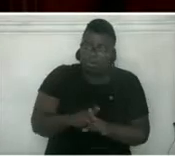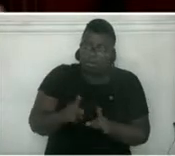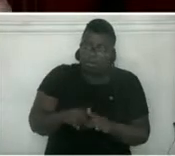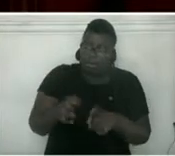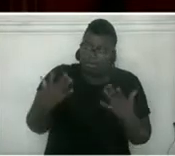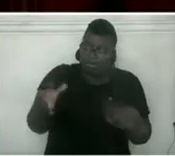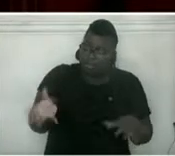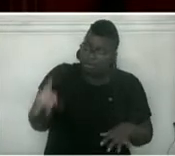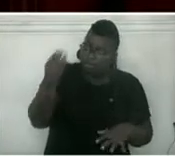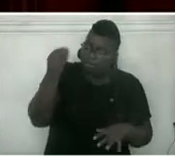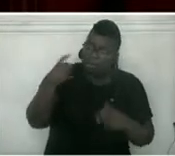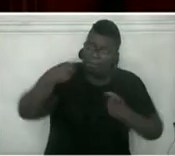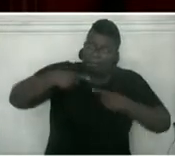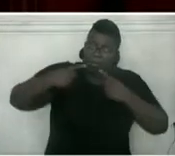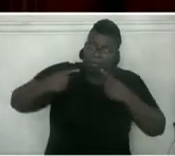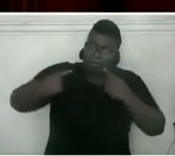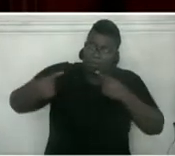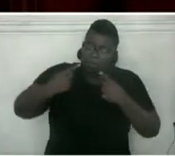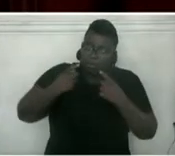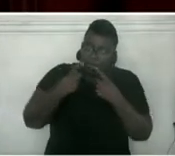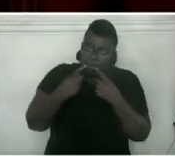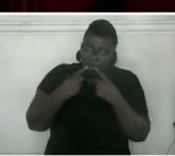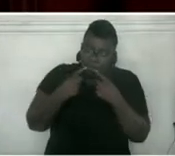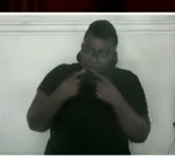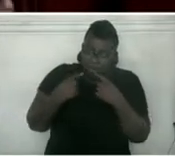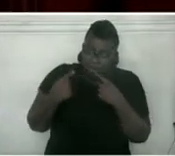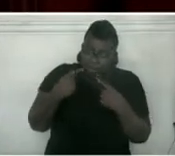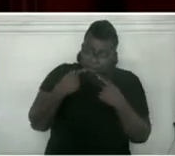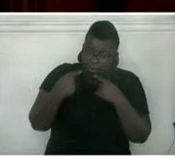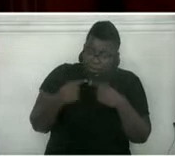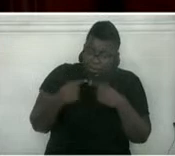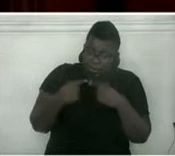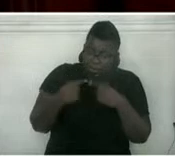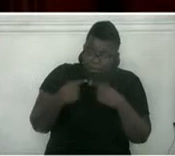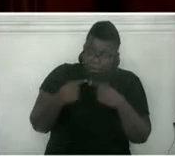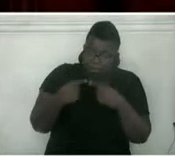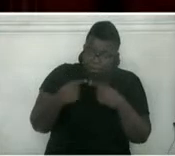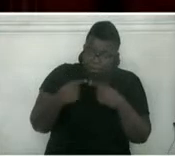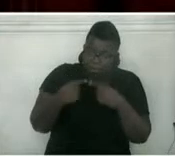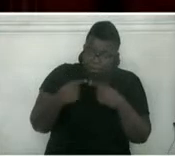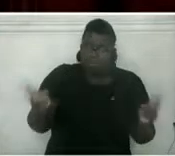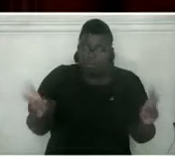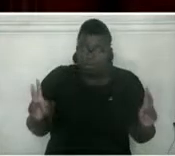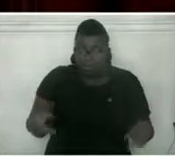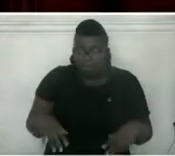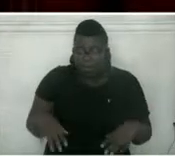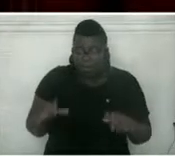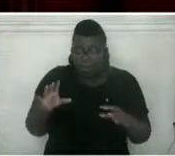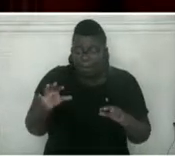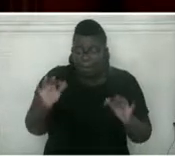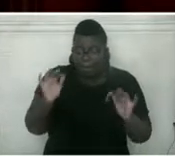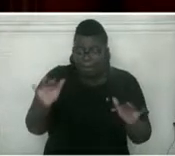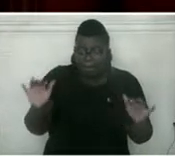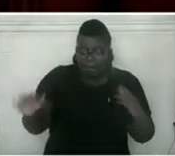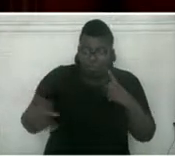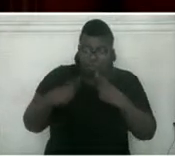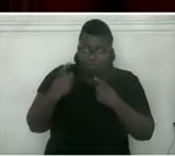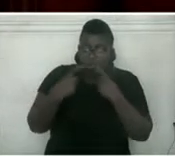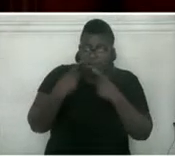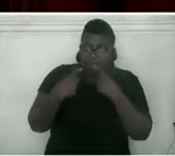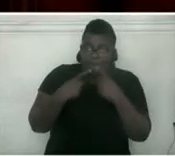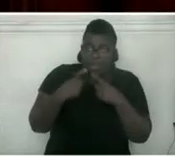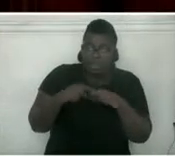the preparation for SOPA, but also in normal period. People have been complaining